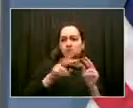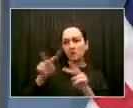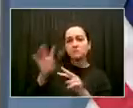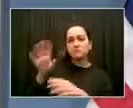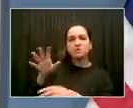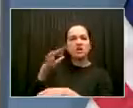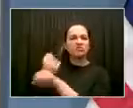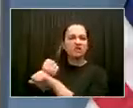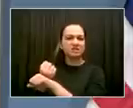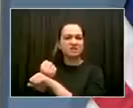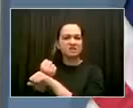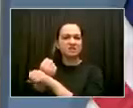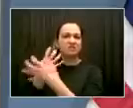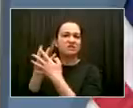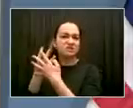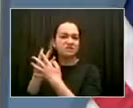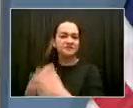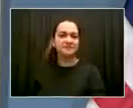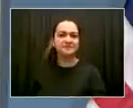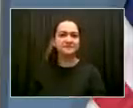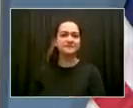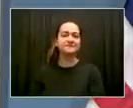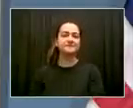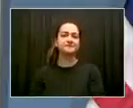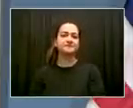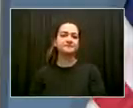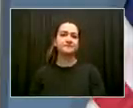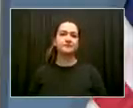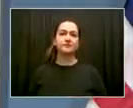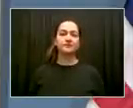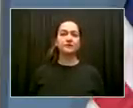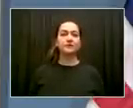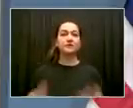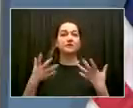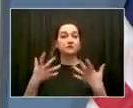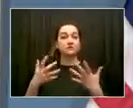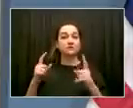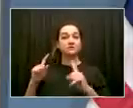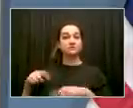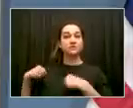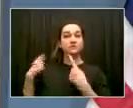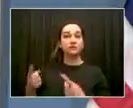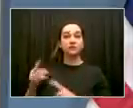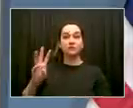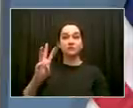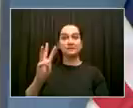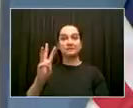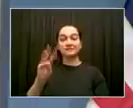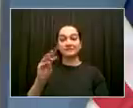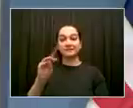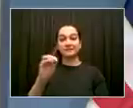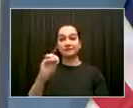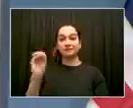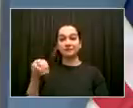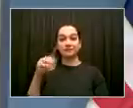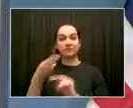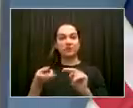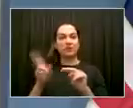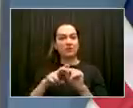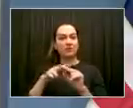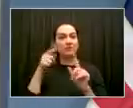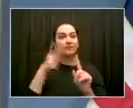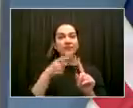60% increase over 2020, and that's pretty remarkable. So they continue to get illegal firearms off the